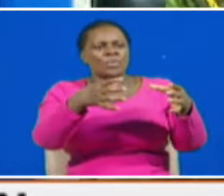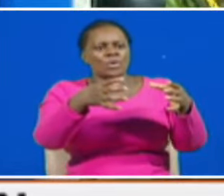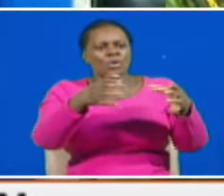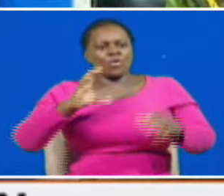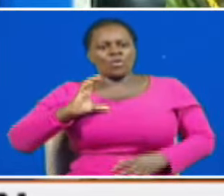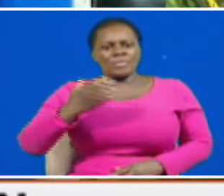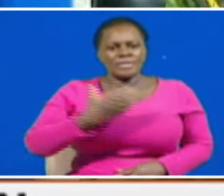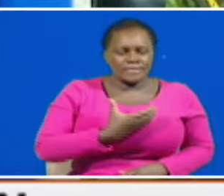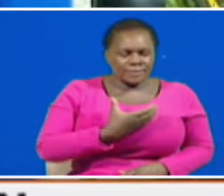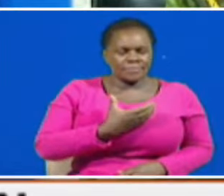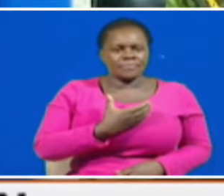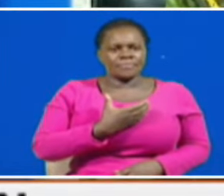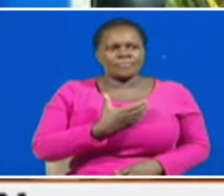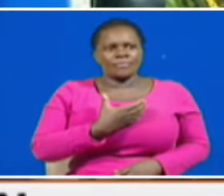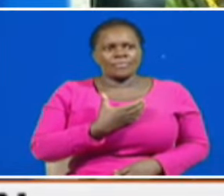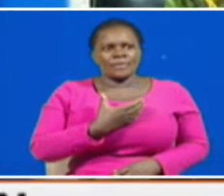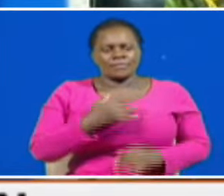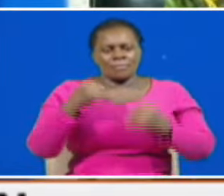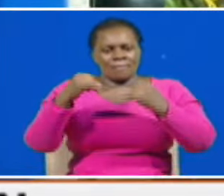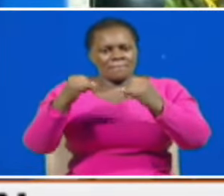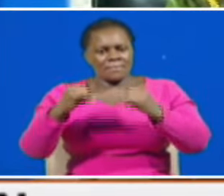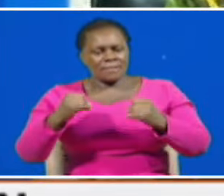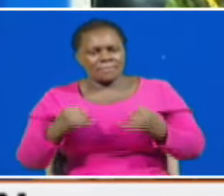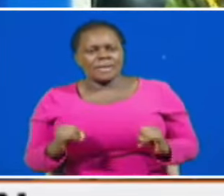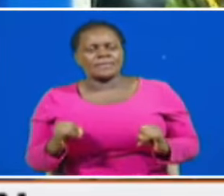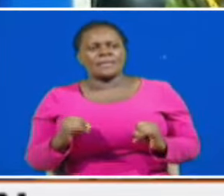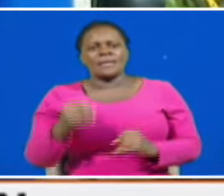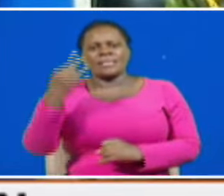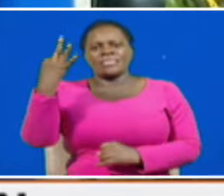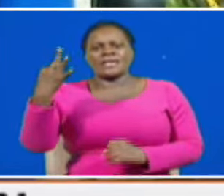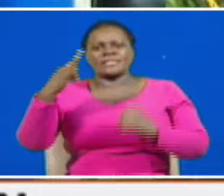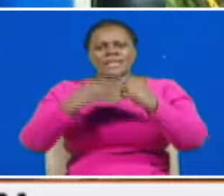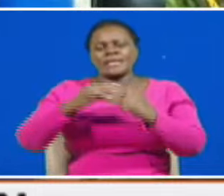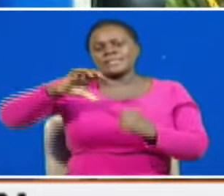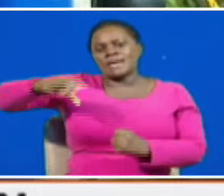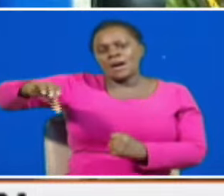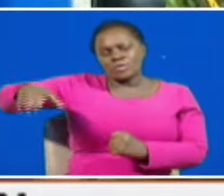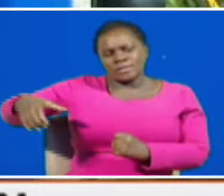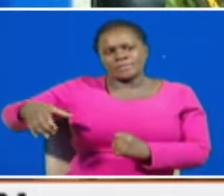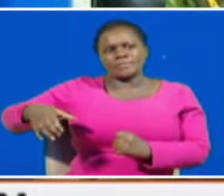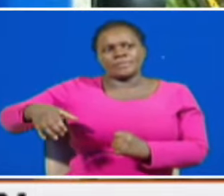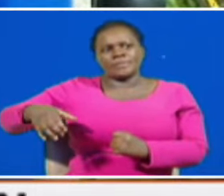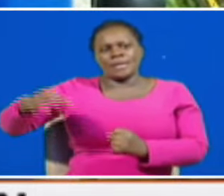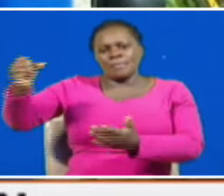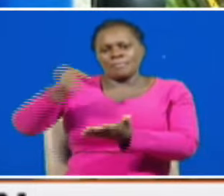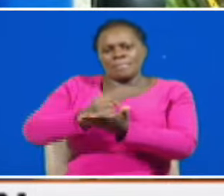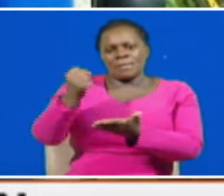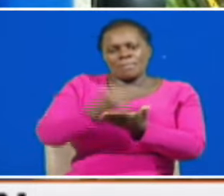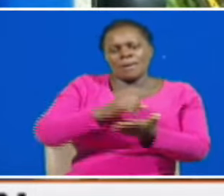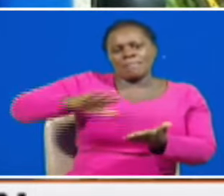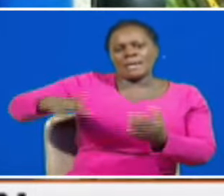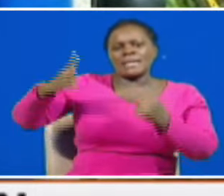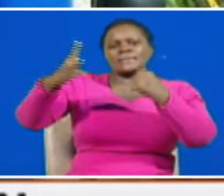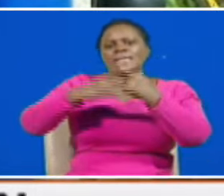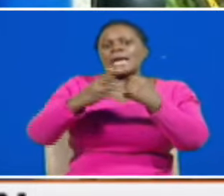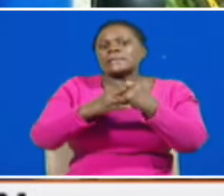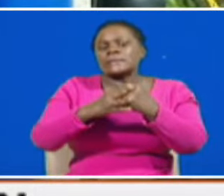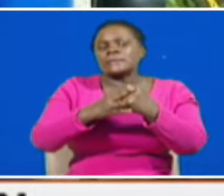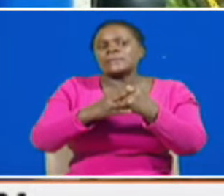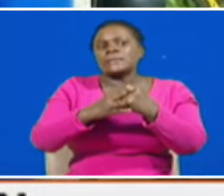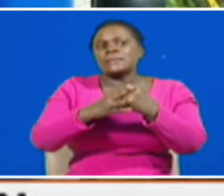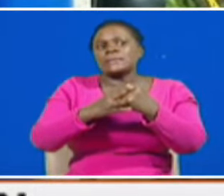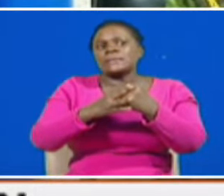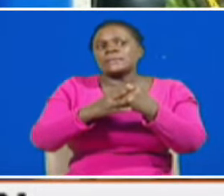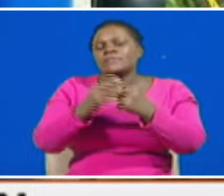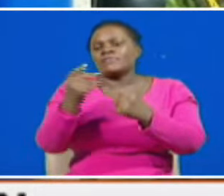Committee to drive enforcement in 38 counties. Appointment to the remaining 9 counties will be done in